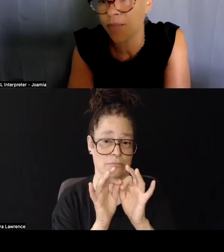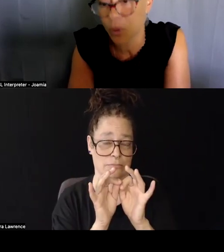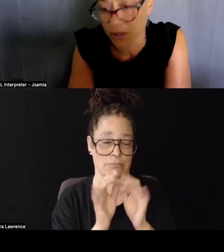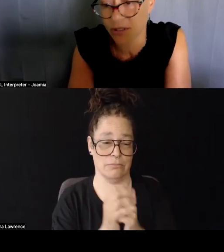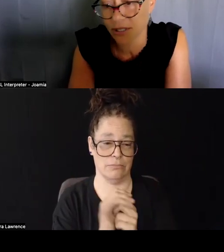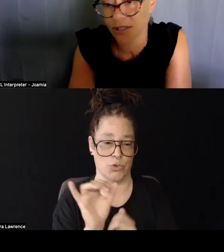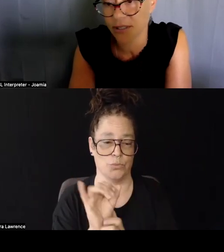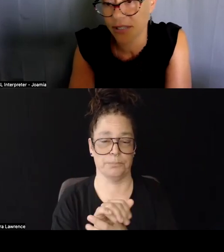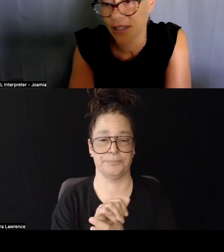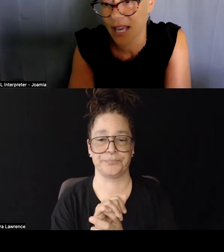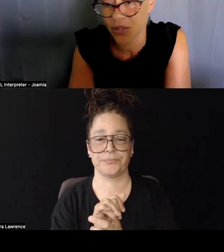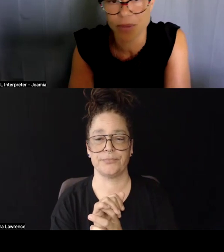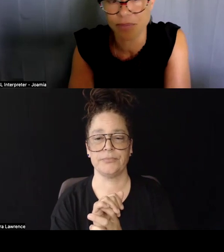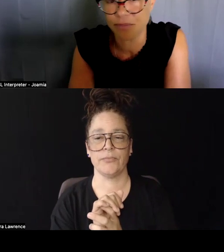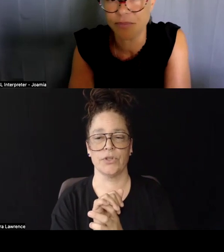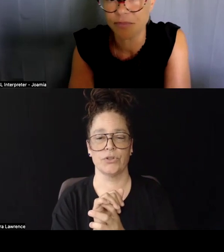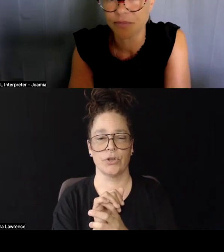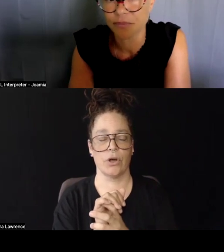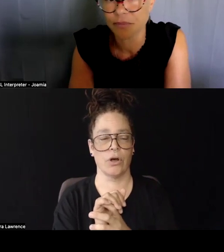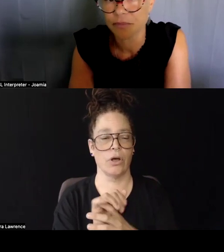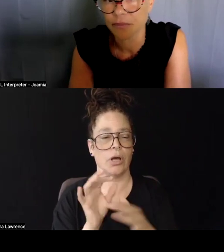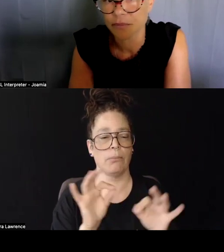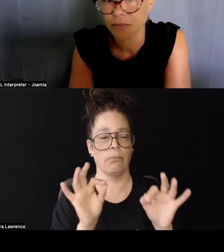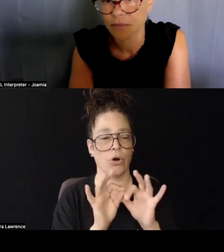is important in the classroom.